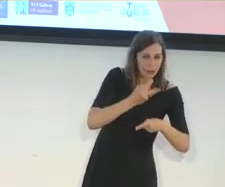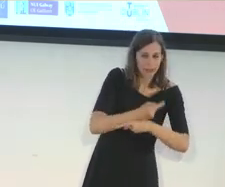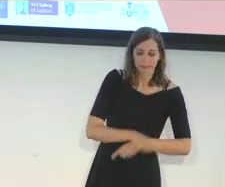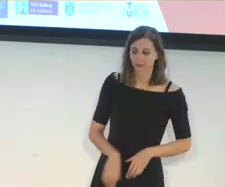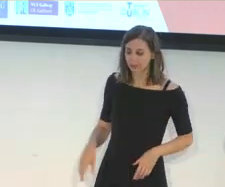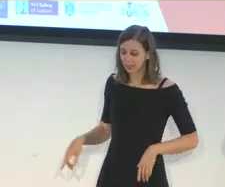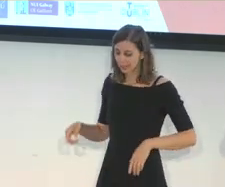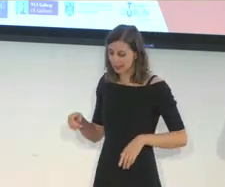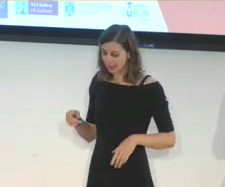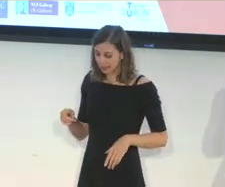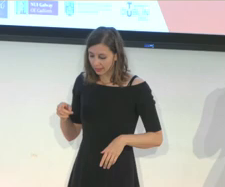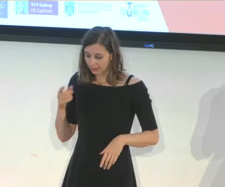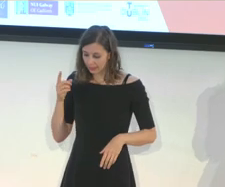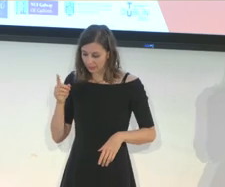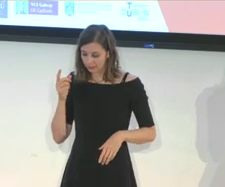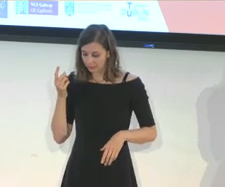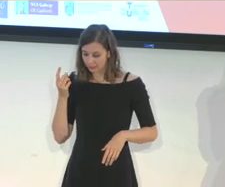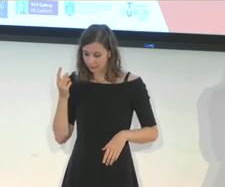LipNet, which is